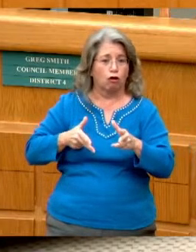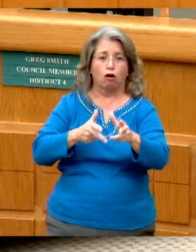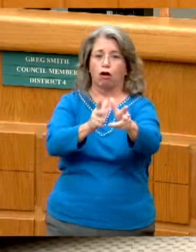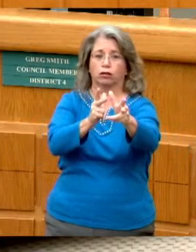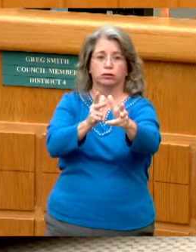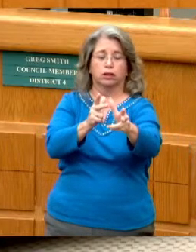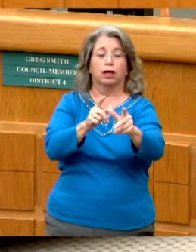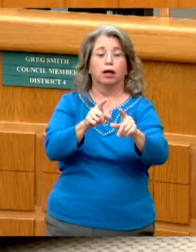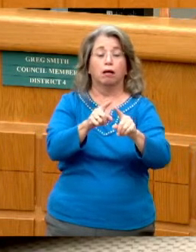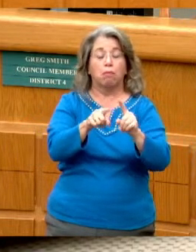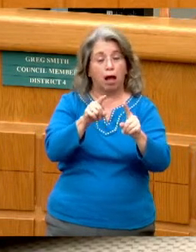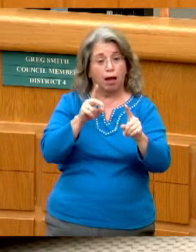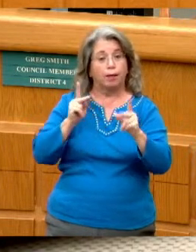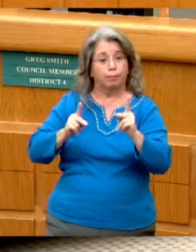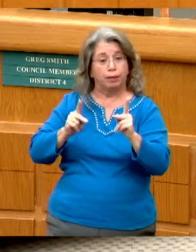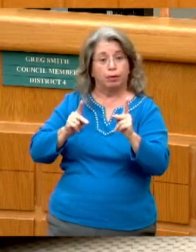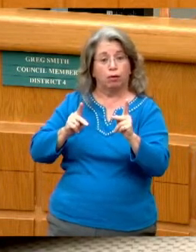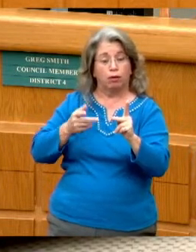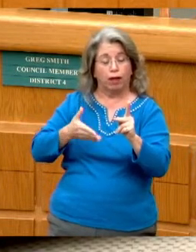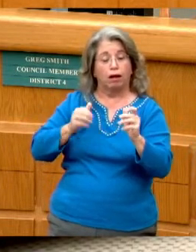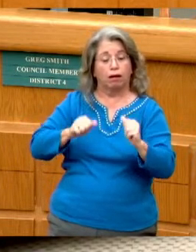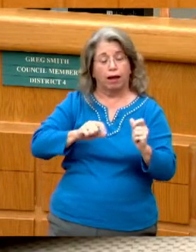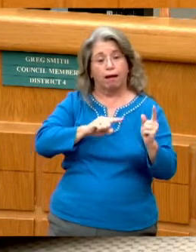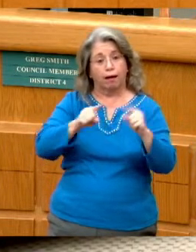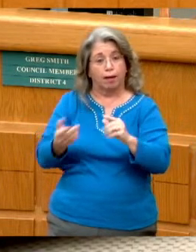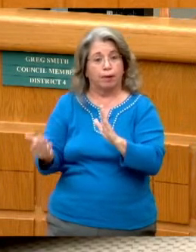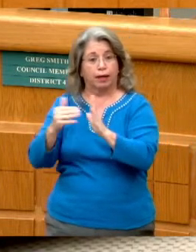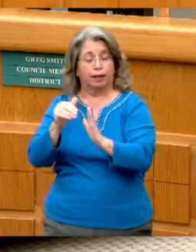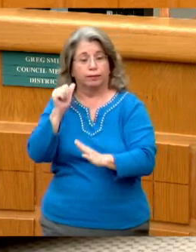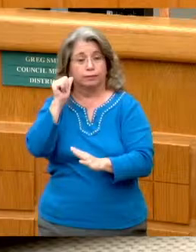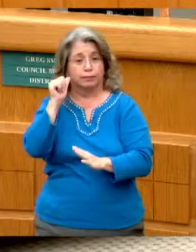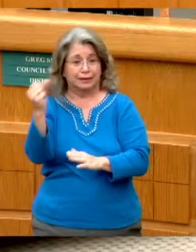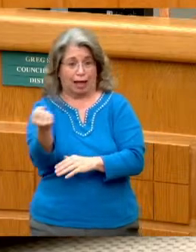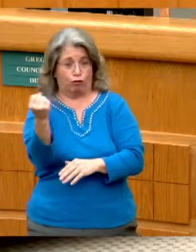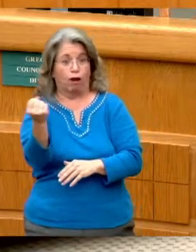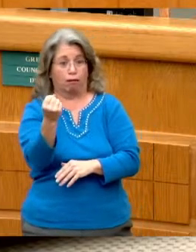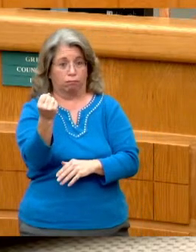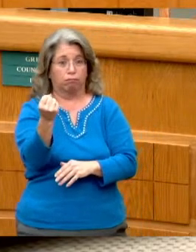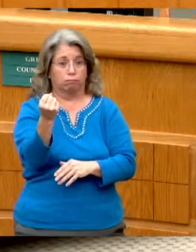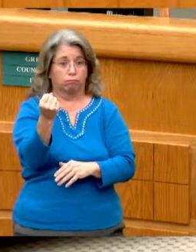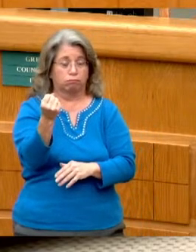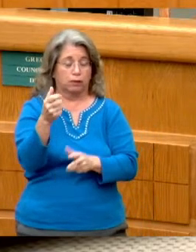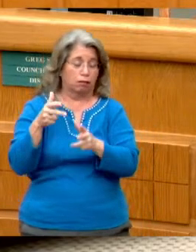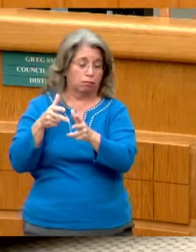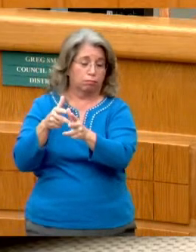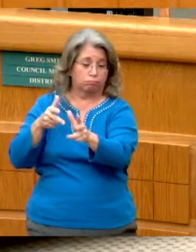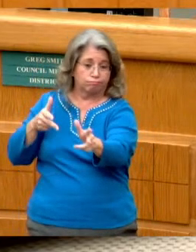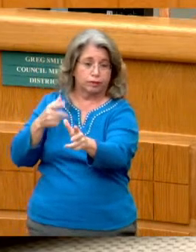able to return on Saturday to continue getting in line for the vaccination.